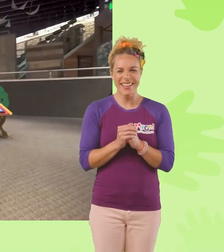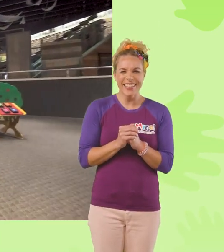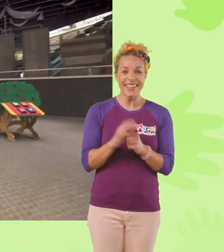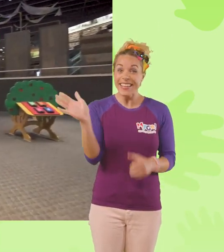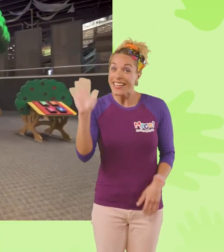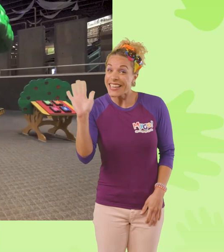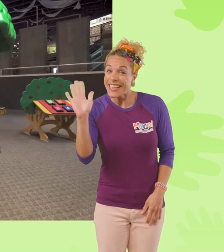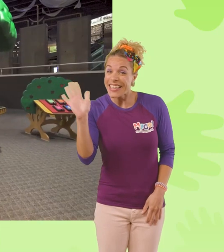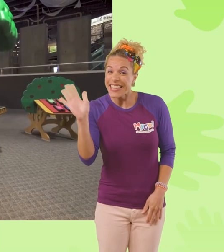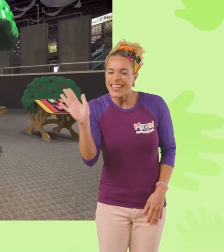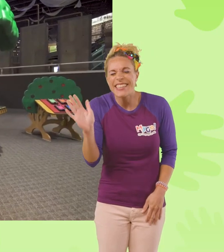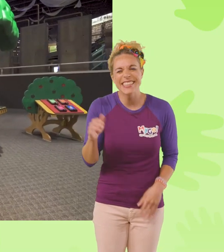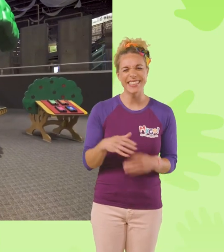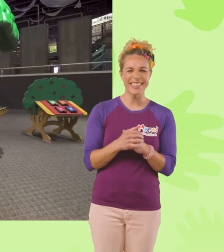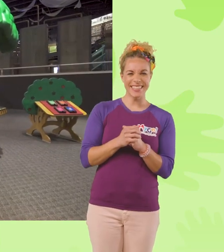Hello!